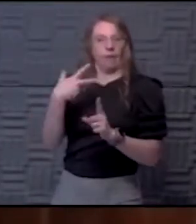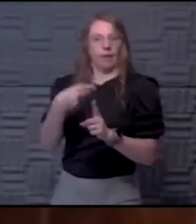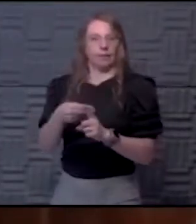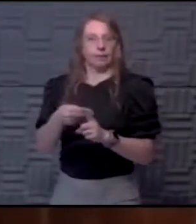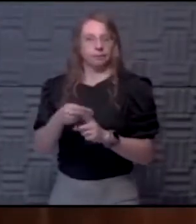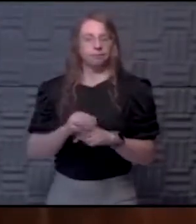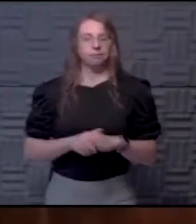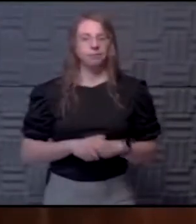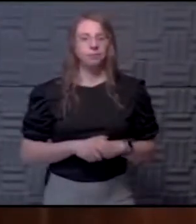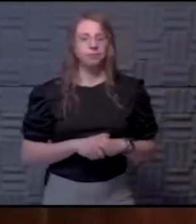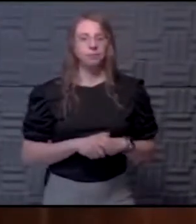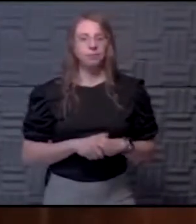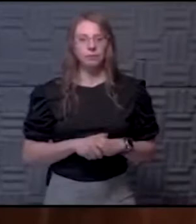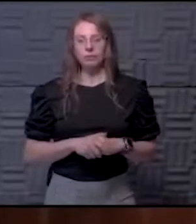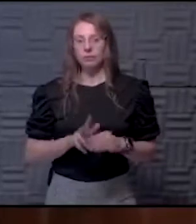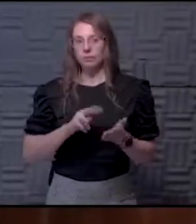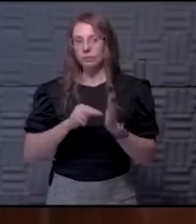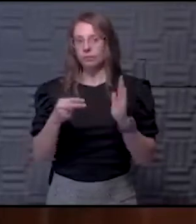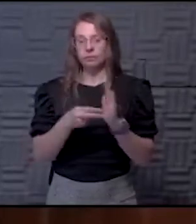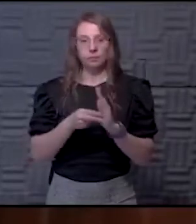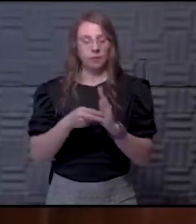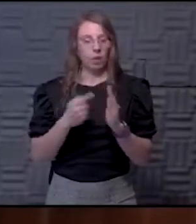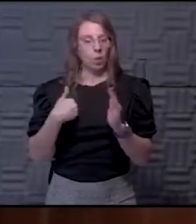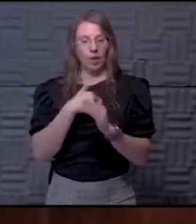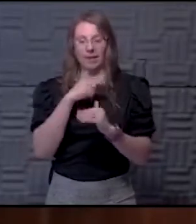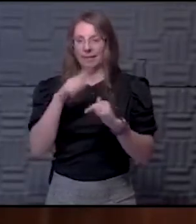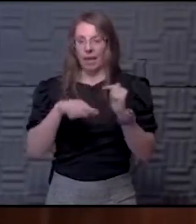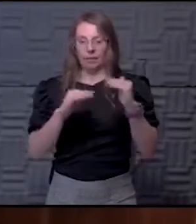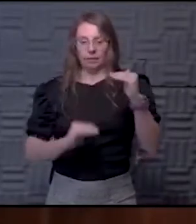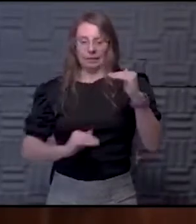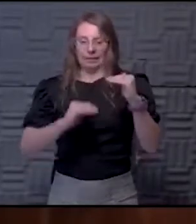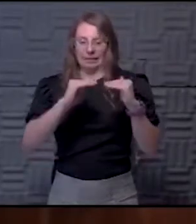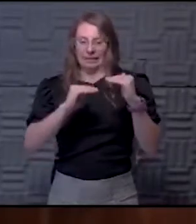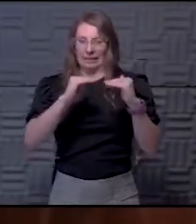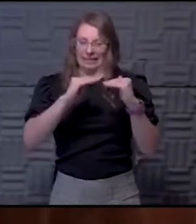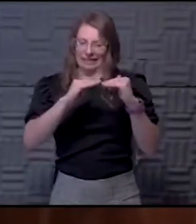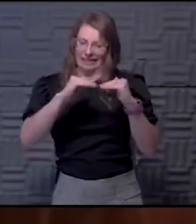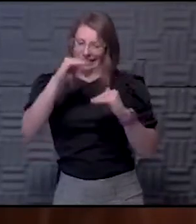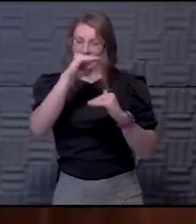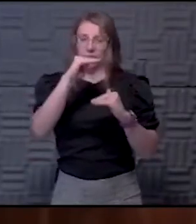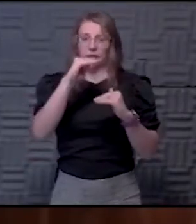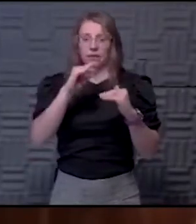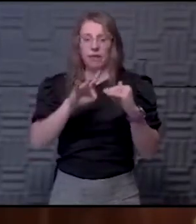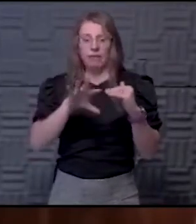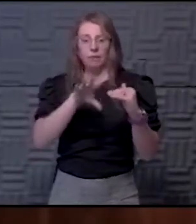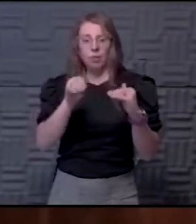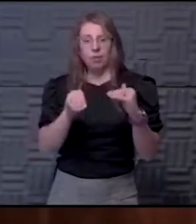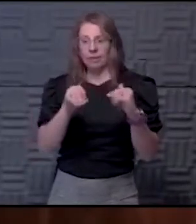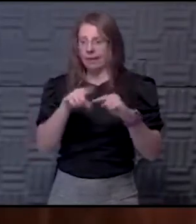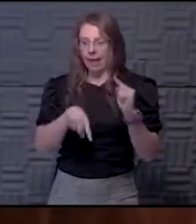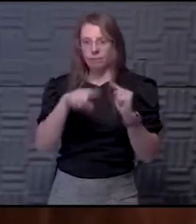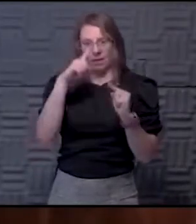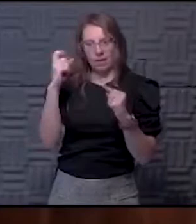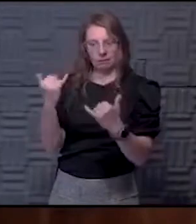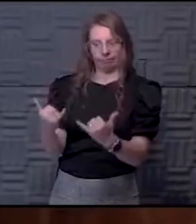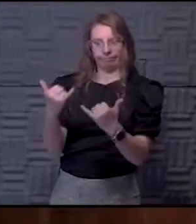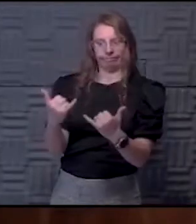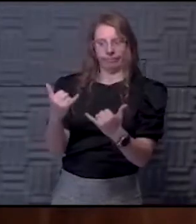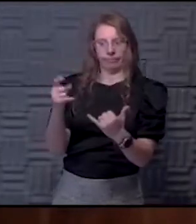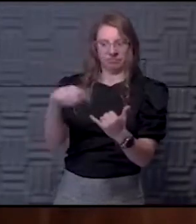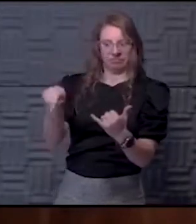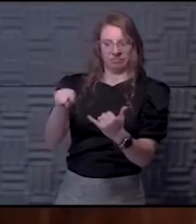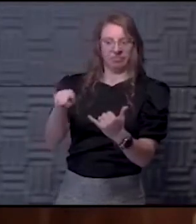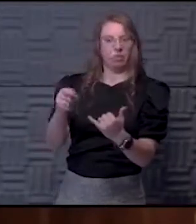words, we can't get to where we need to get out of this pandemic under the current